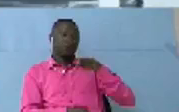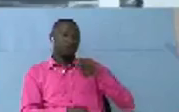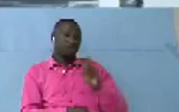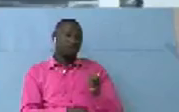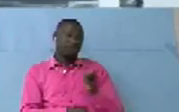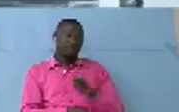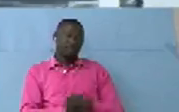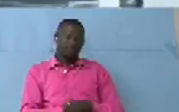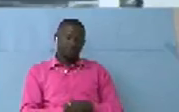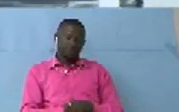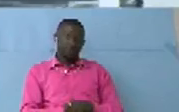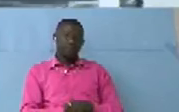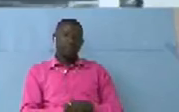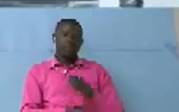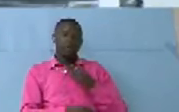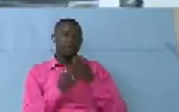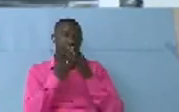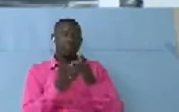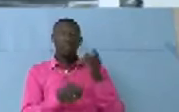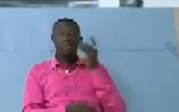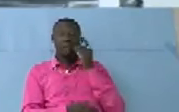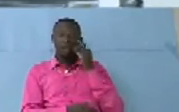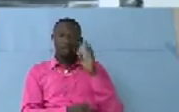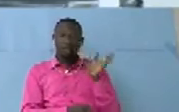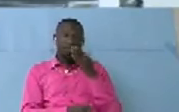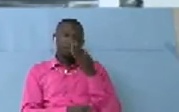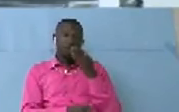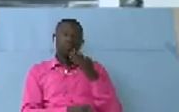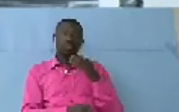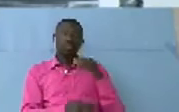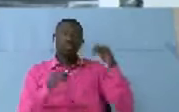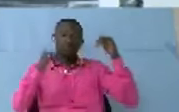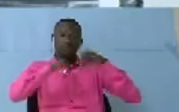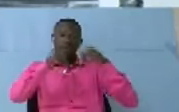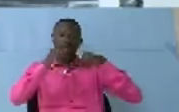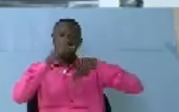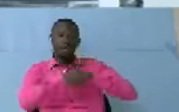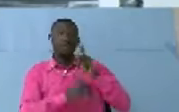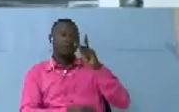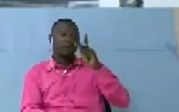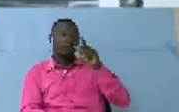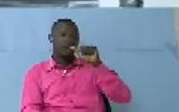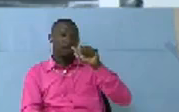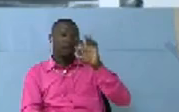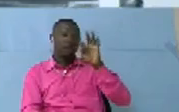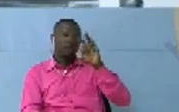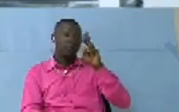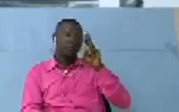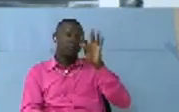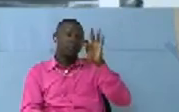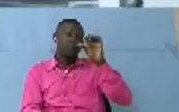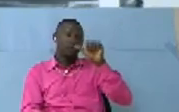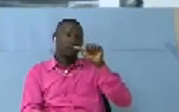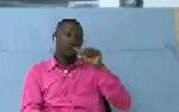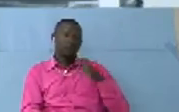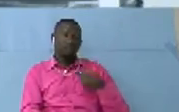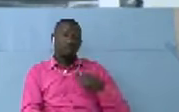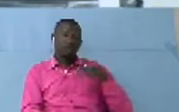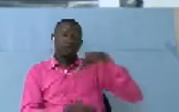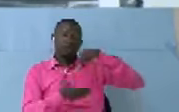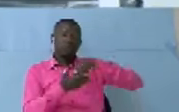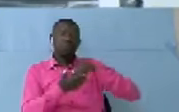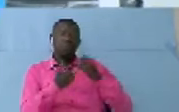They said the day that we went on the mass rally in Kafuta, I was on top on